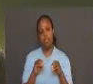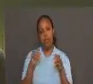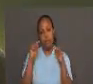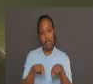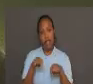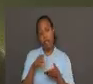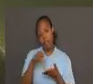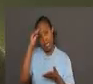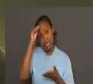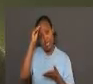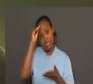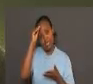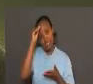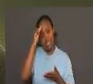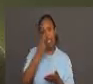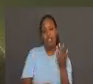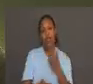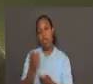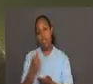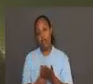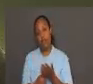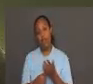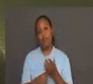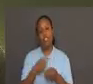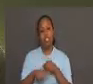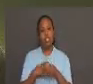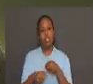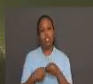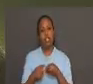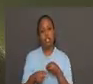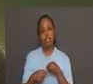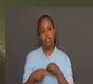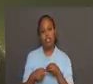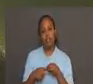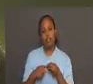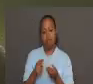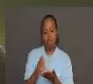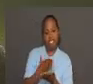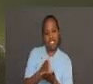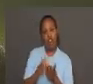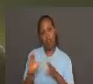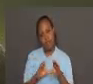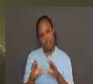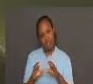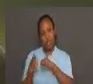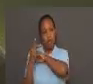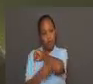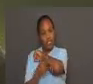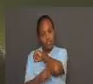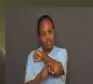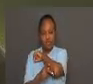Students, in this lesson, we have discussed the importance of getting involved in